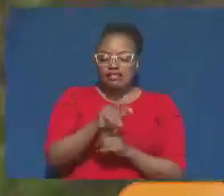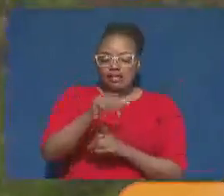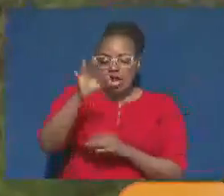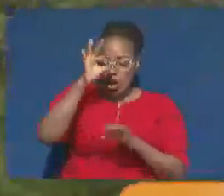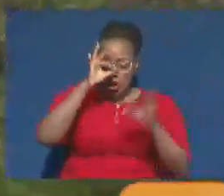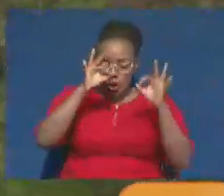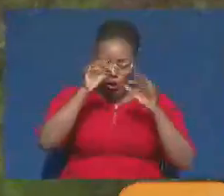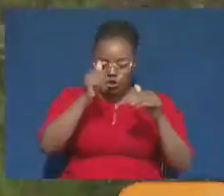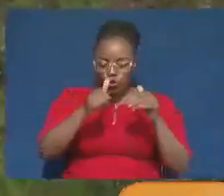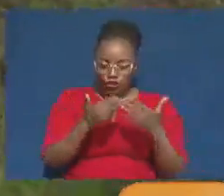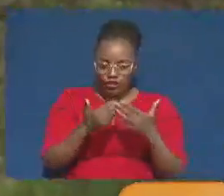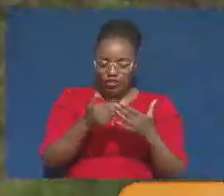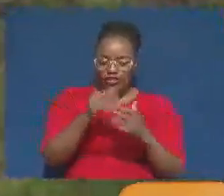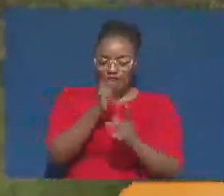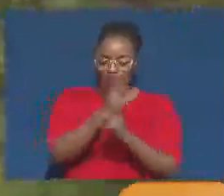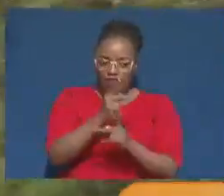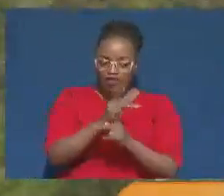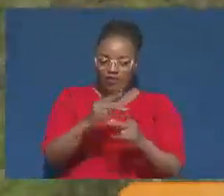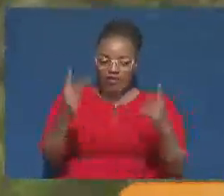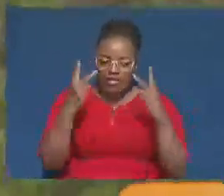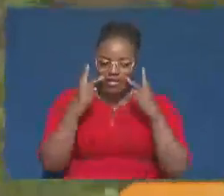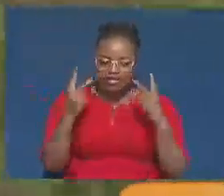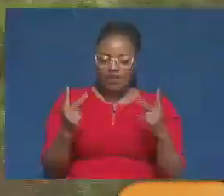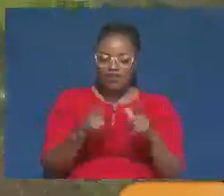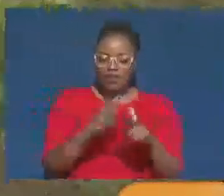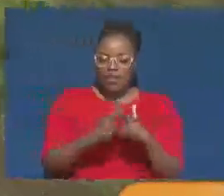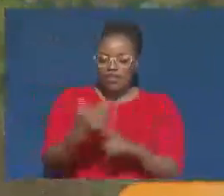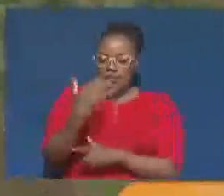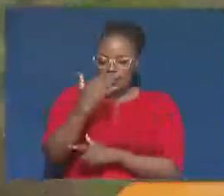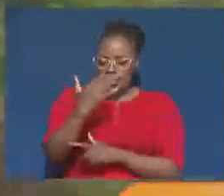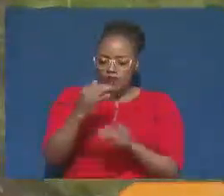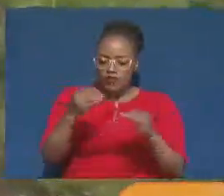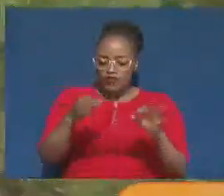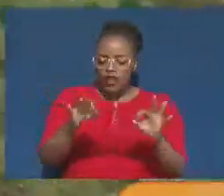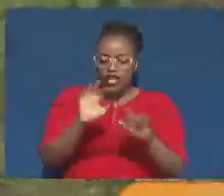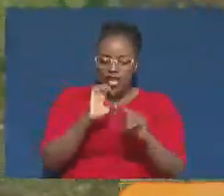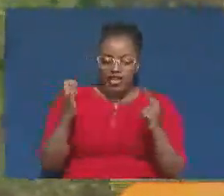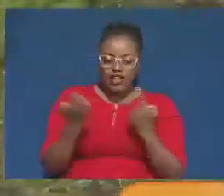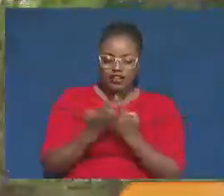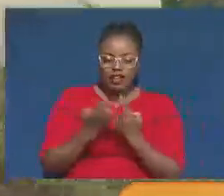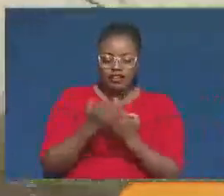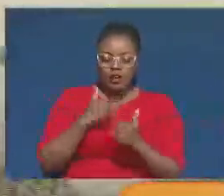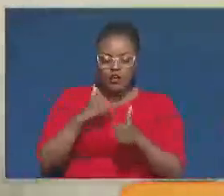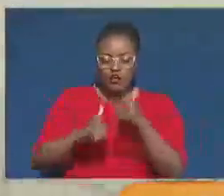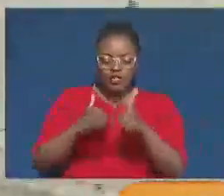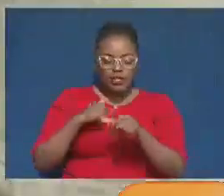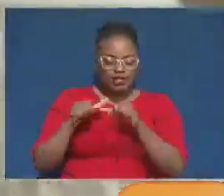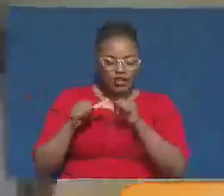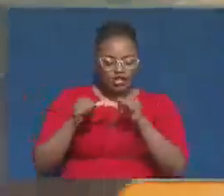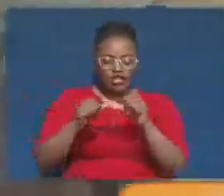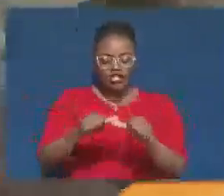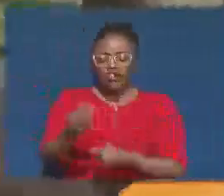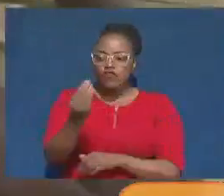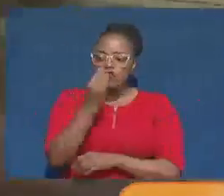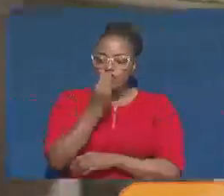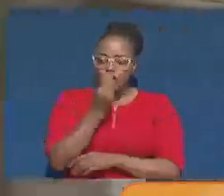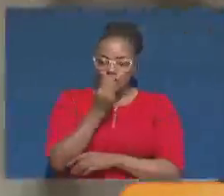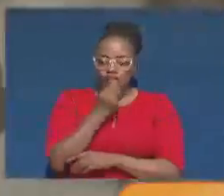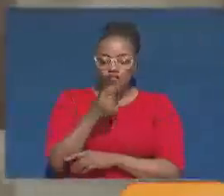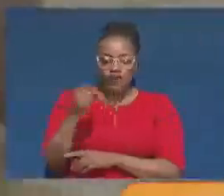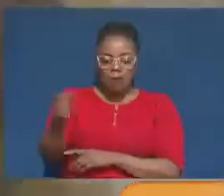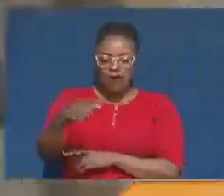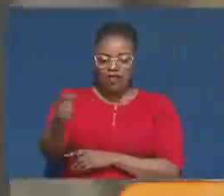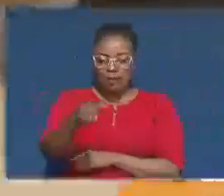where spoilage is almost inevitable, the oxygen-free environment guarantees consistent, nutritious feed for